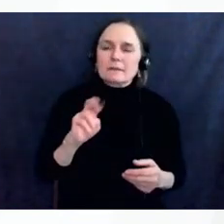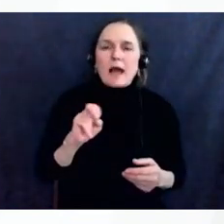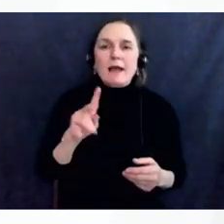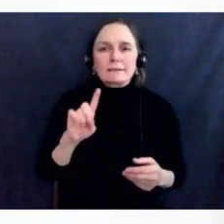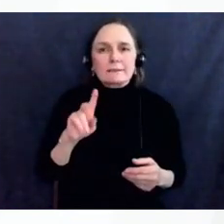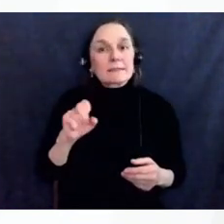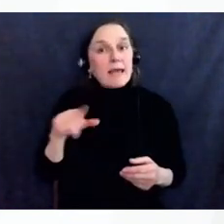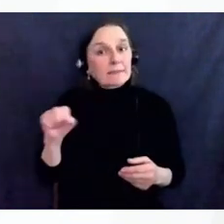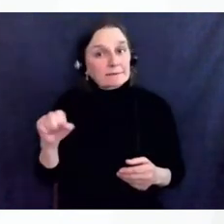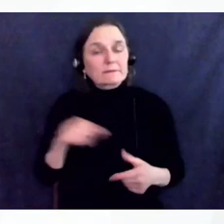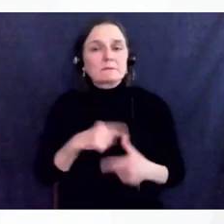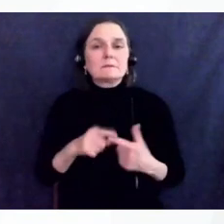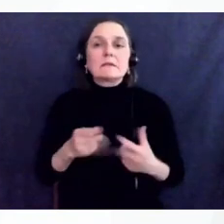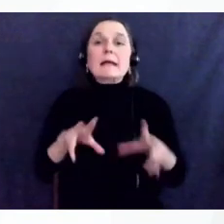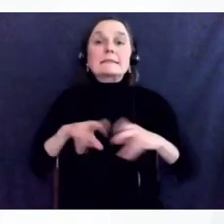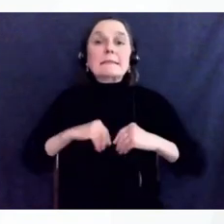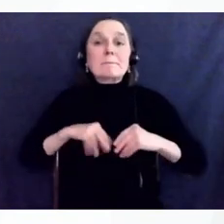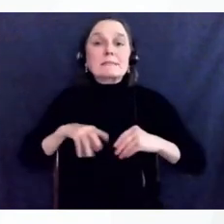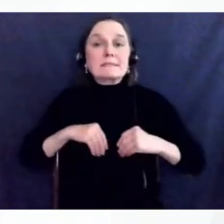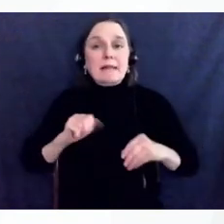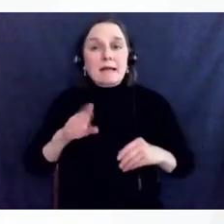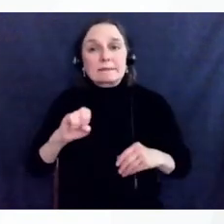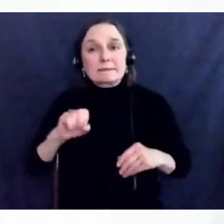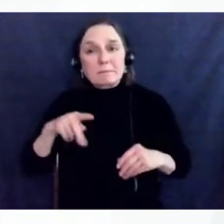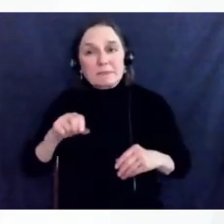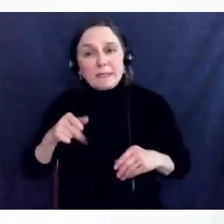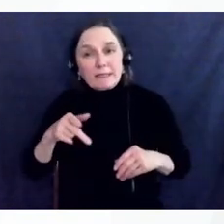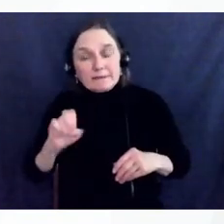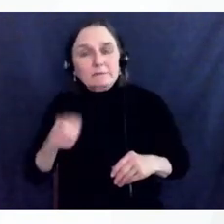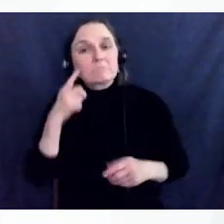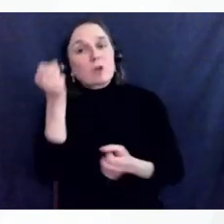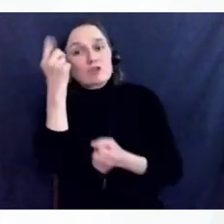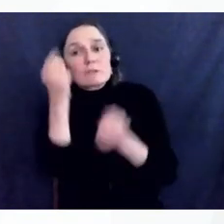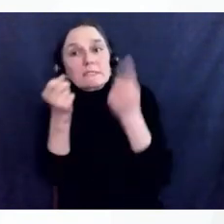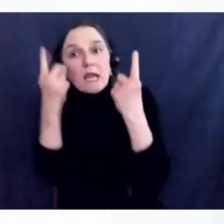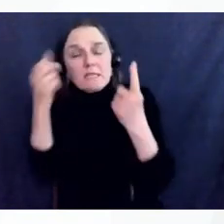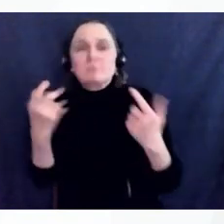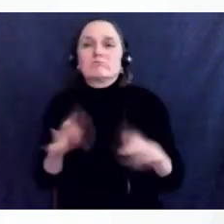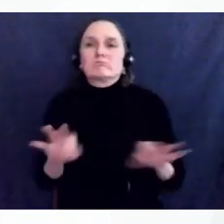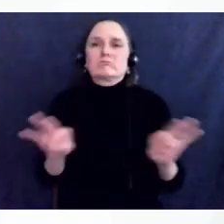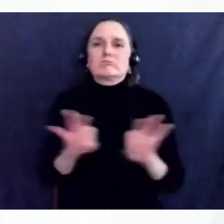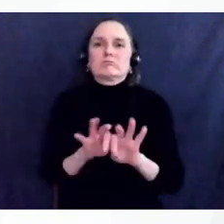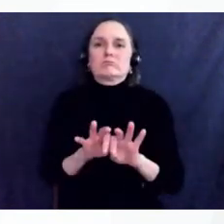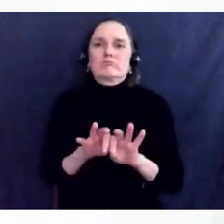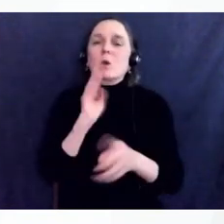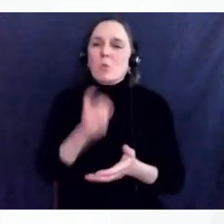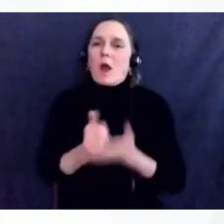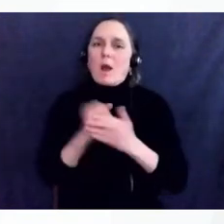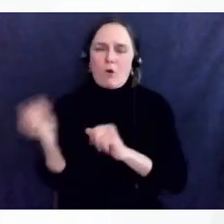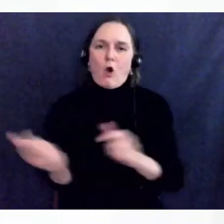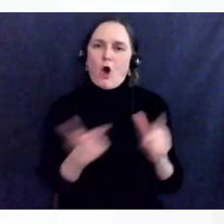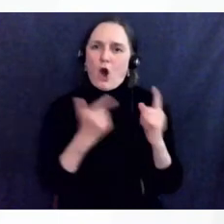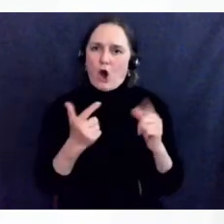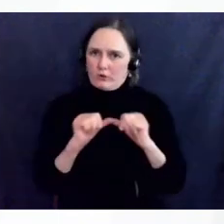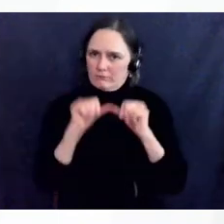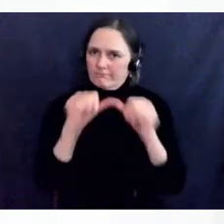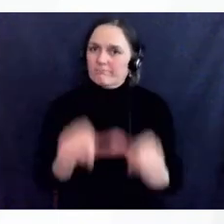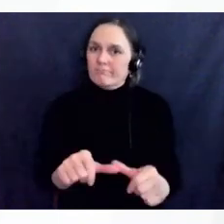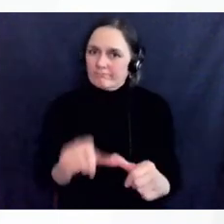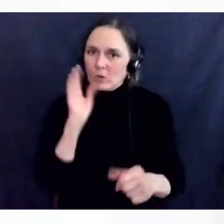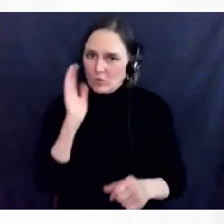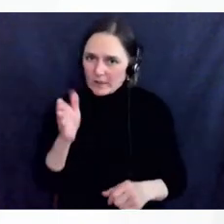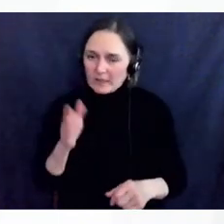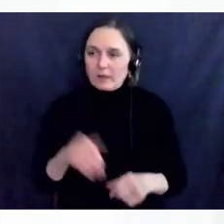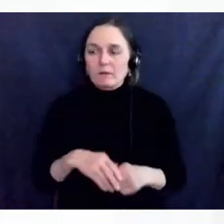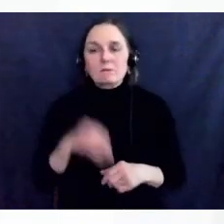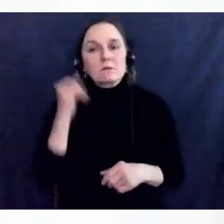times. And we will all benefit from each other's care, support, and goodwill. My feelings